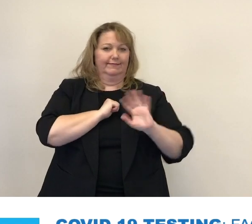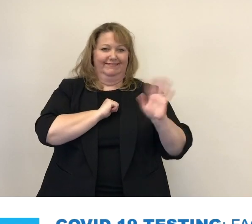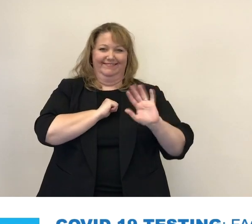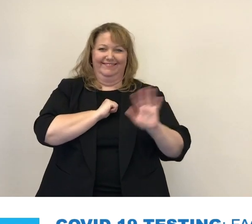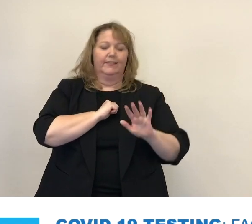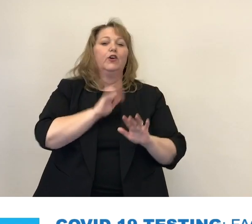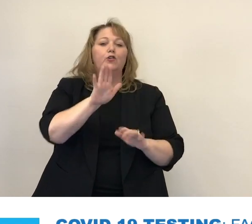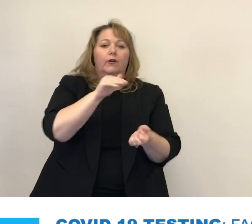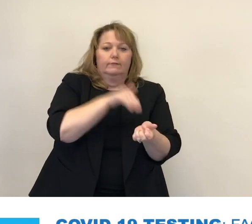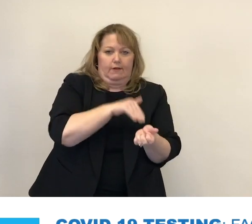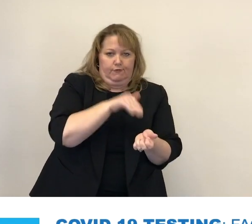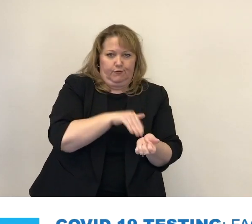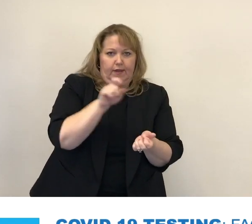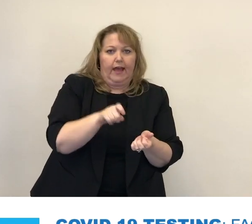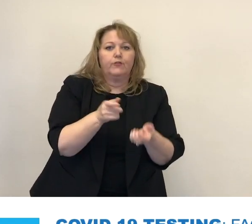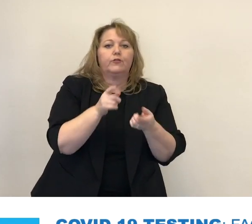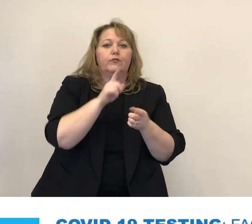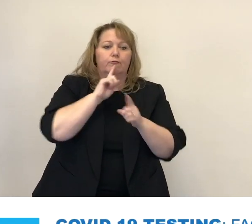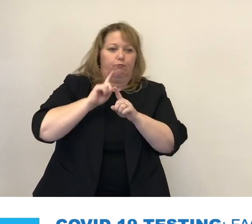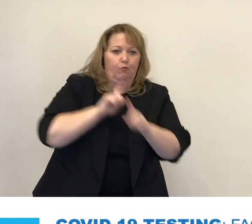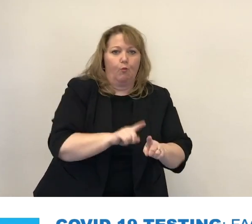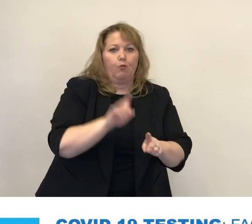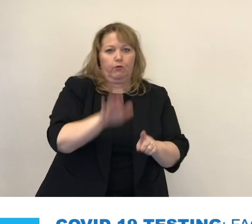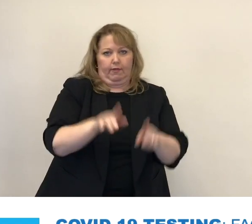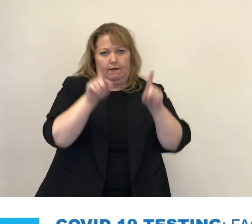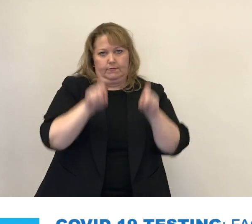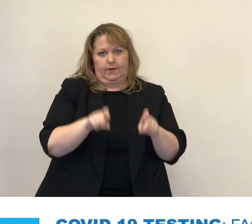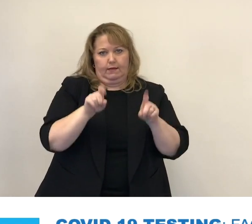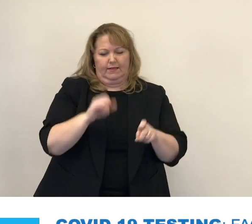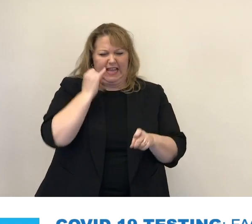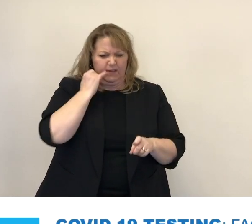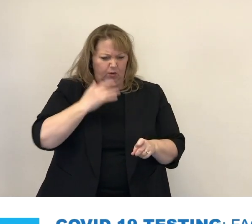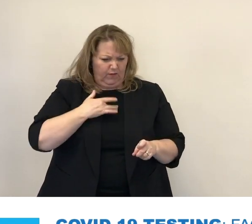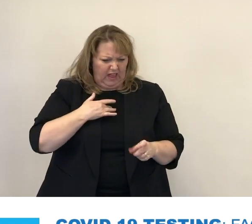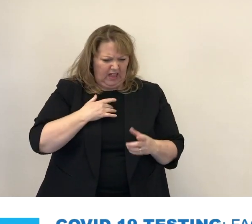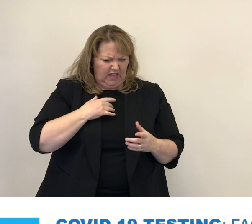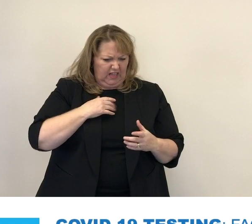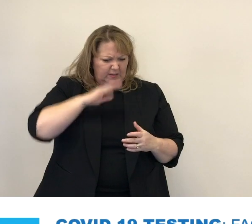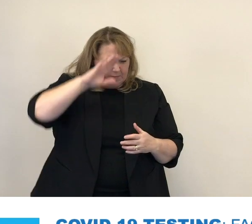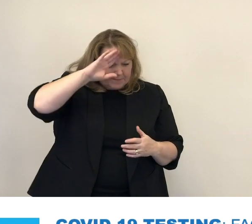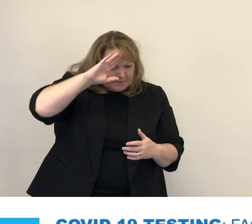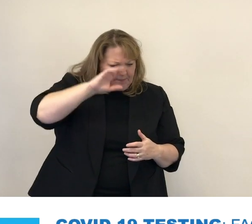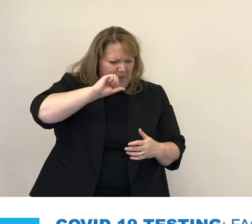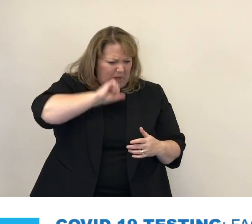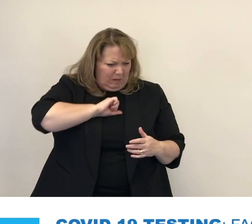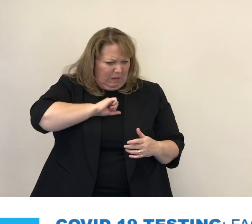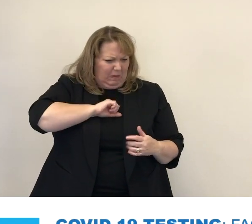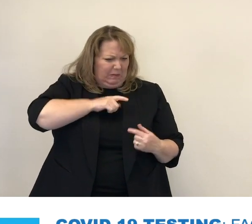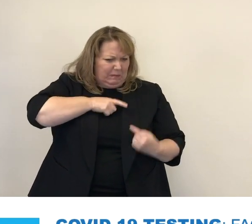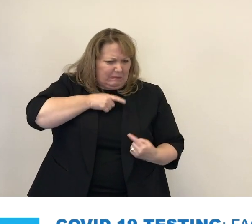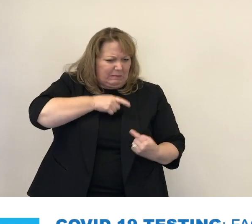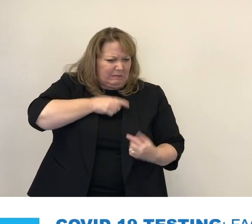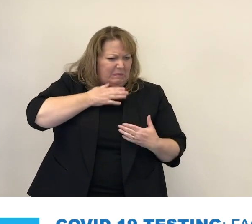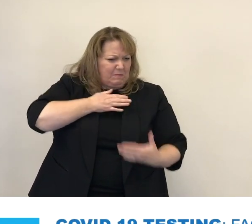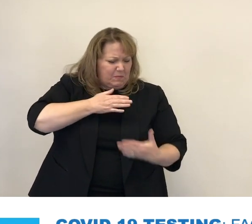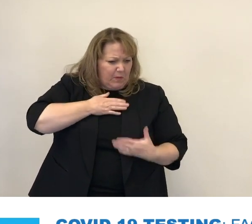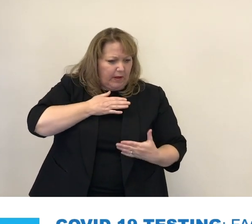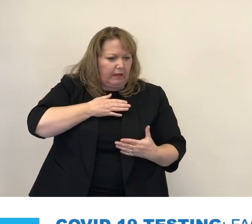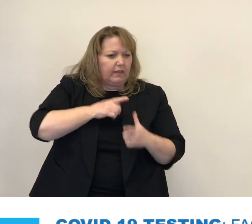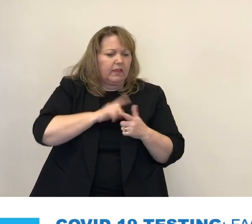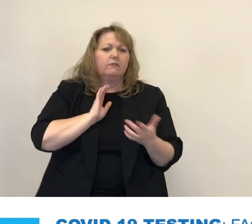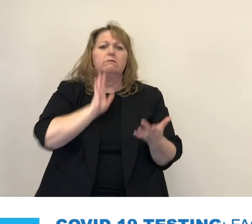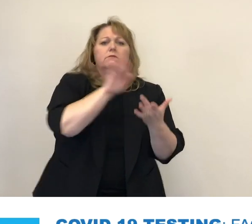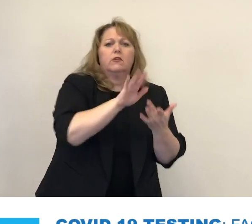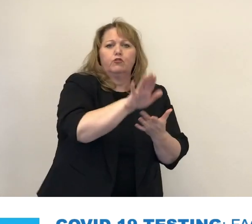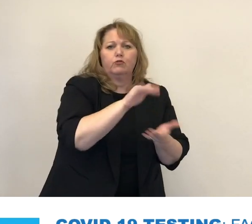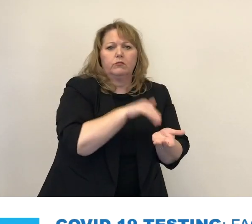test and you really think you're unwell with a fever and a cough or a fever and a shortness of breath, your healthcare provider will see to it that testing is